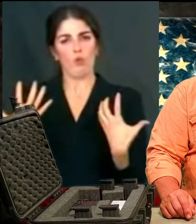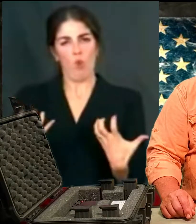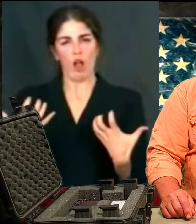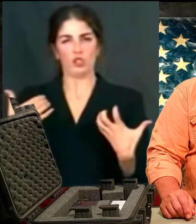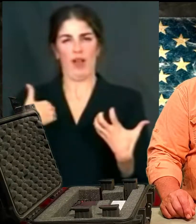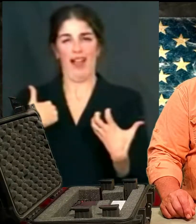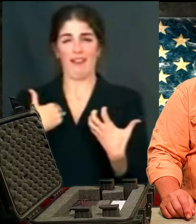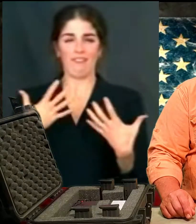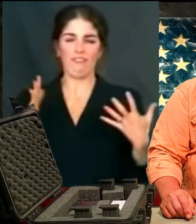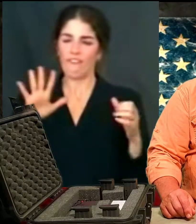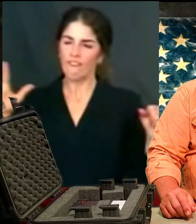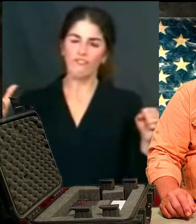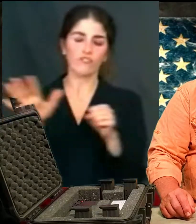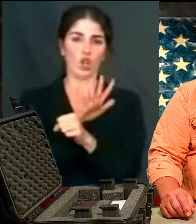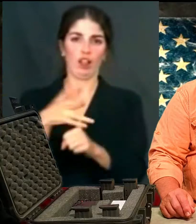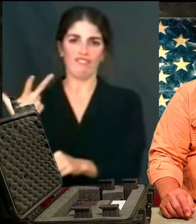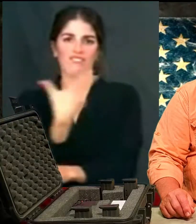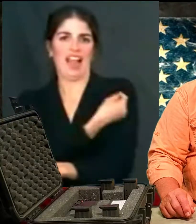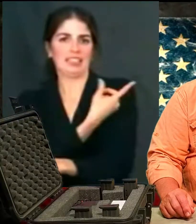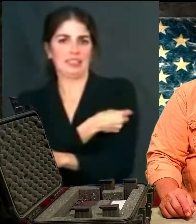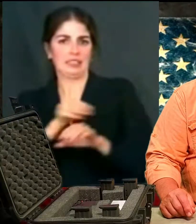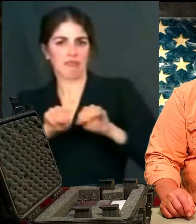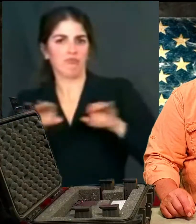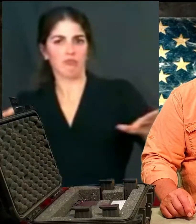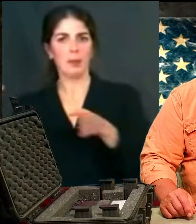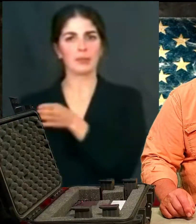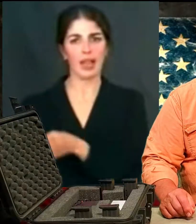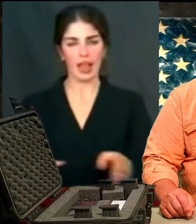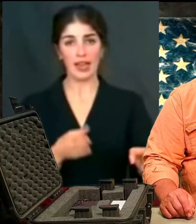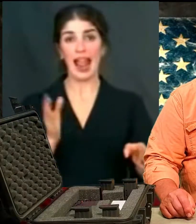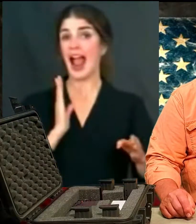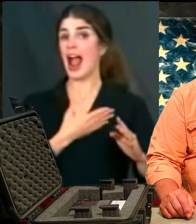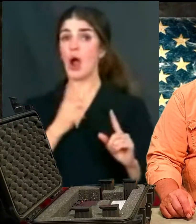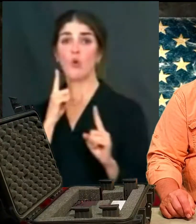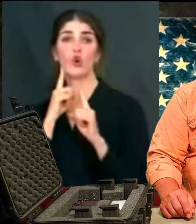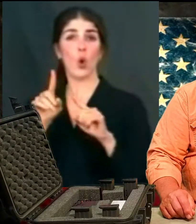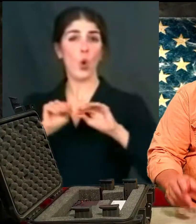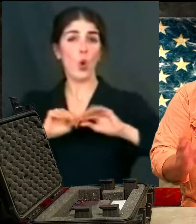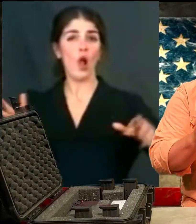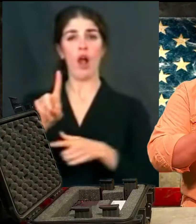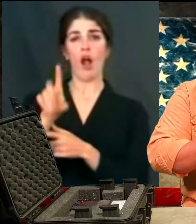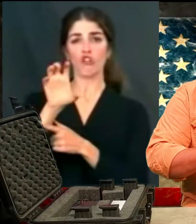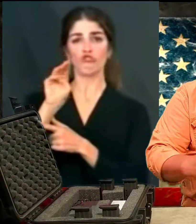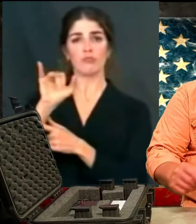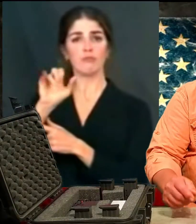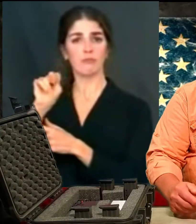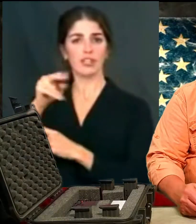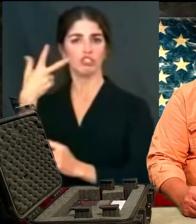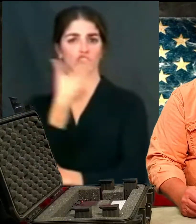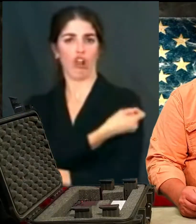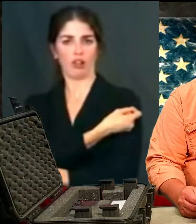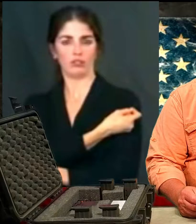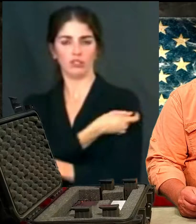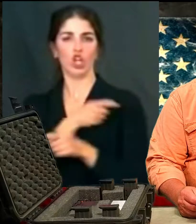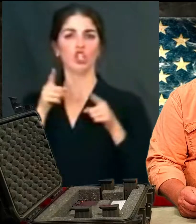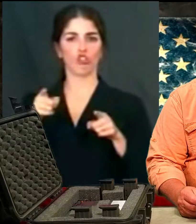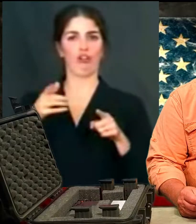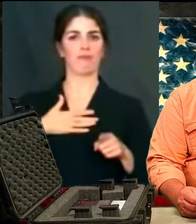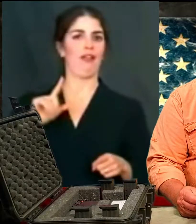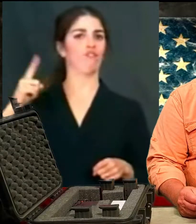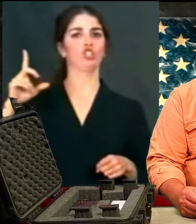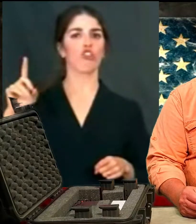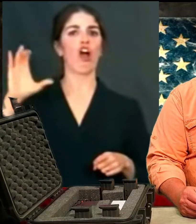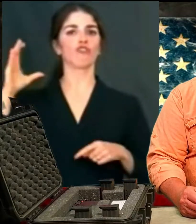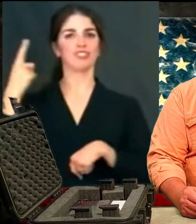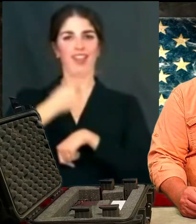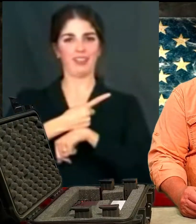I was experiencing all kinds of difficulties. I had it blow up on me as per my other